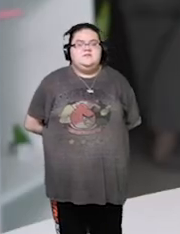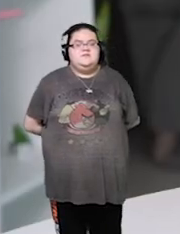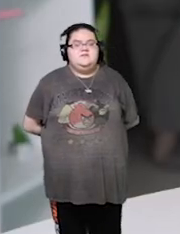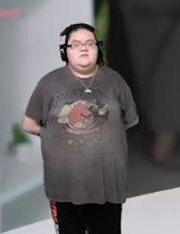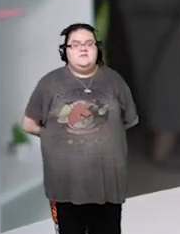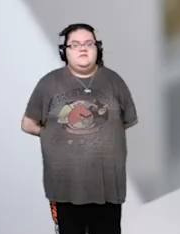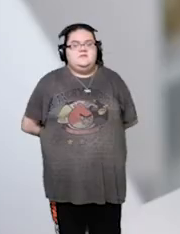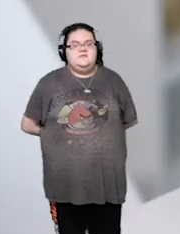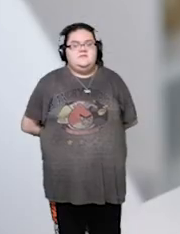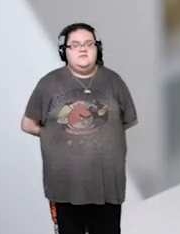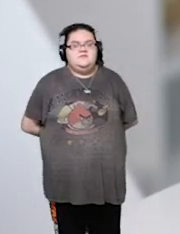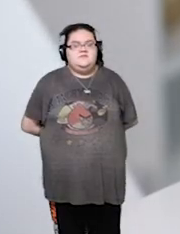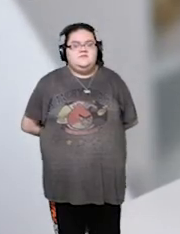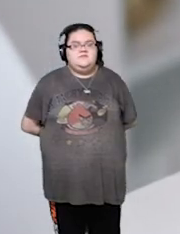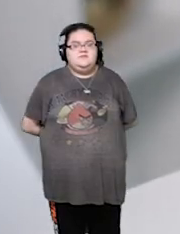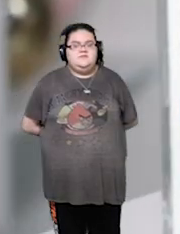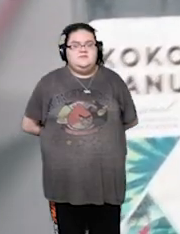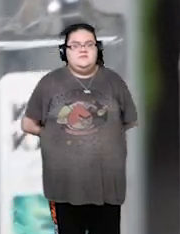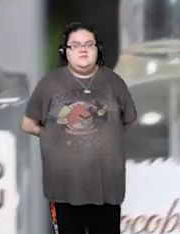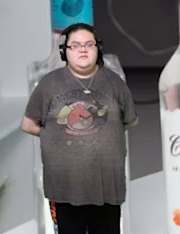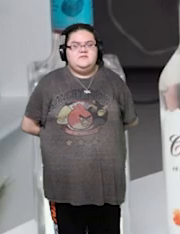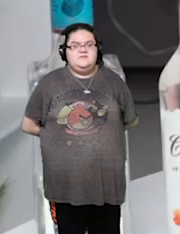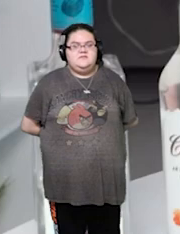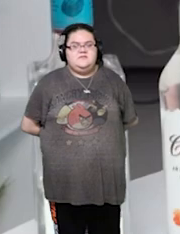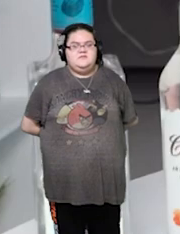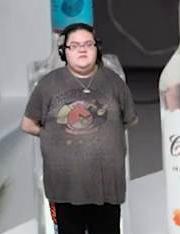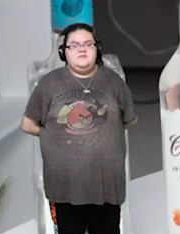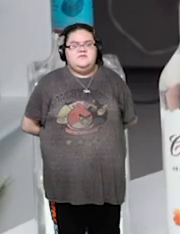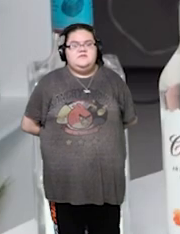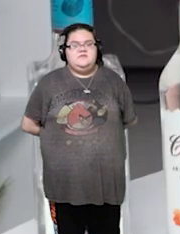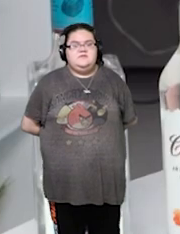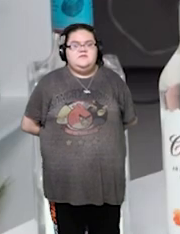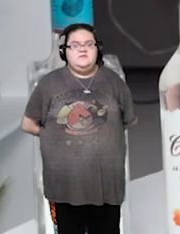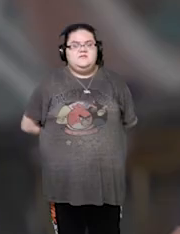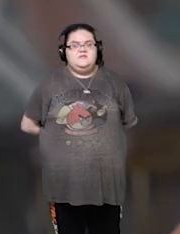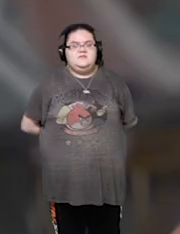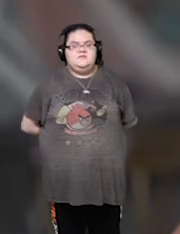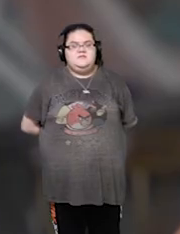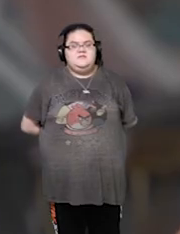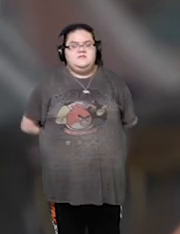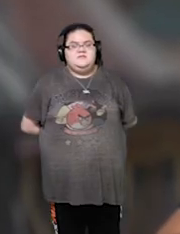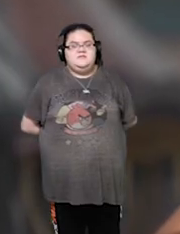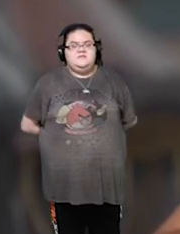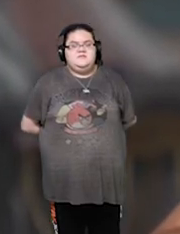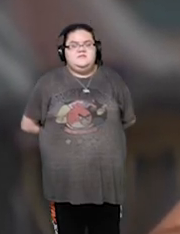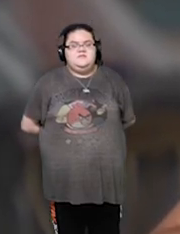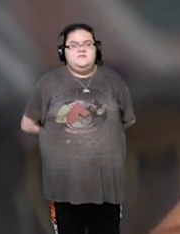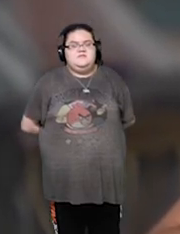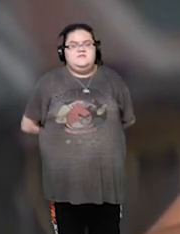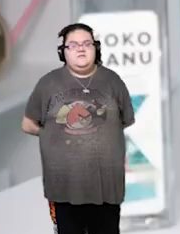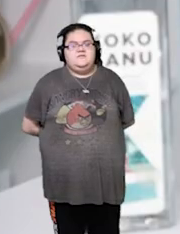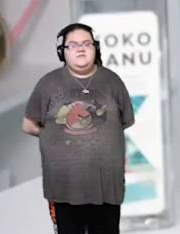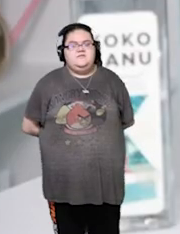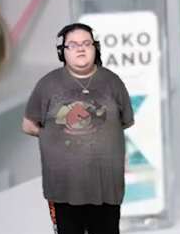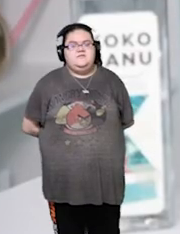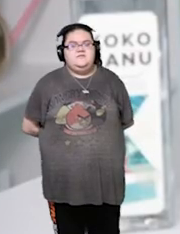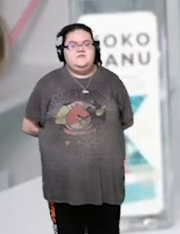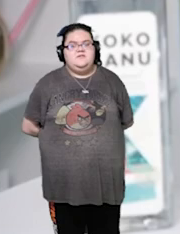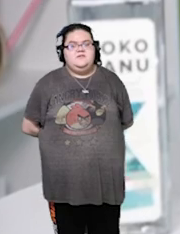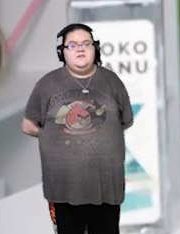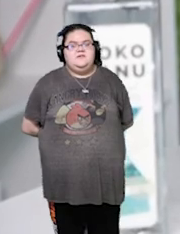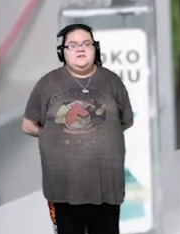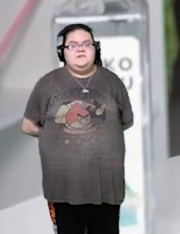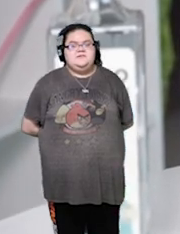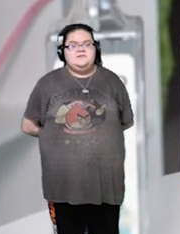Is my nose working? You're testing it, me against my own favourite drink. But I'm concerned now, because I can't smell the difference. I can smell a perfume in my nose. Yeah. This is Coco